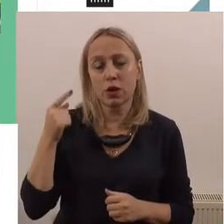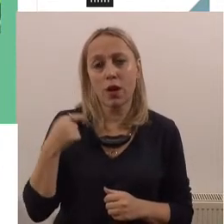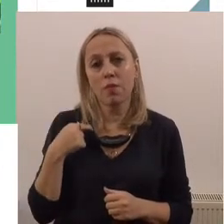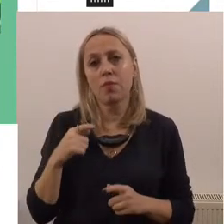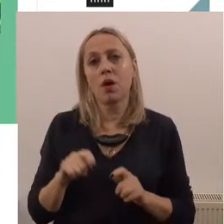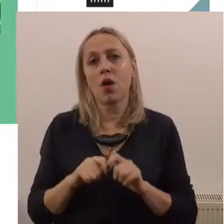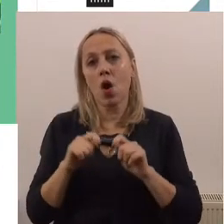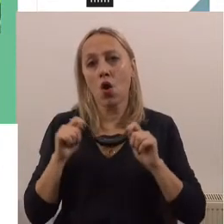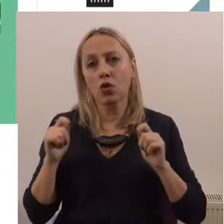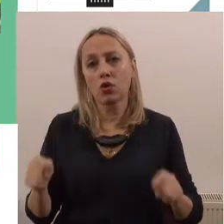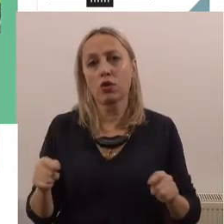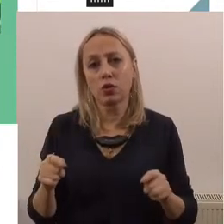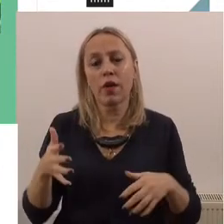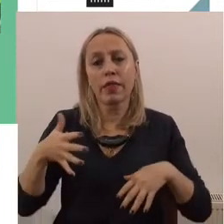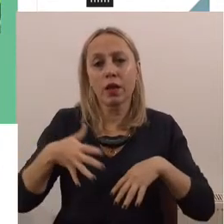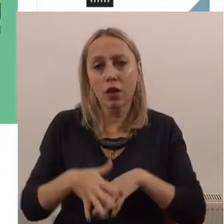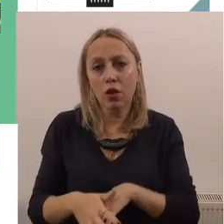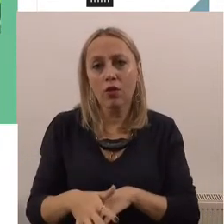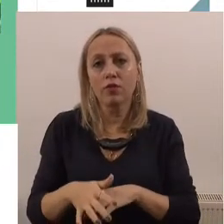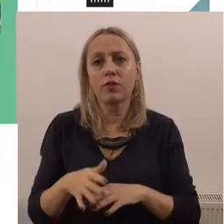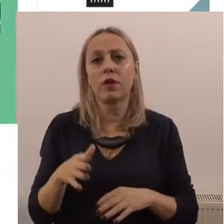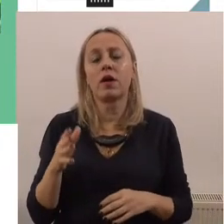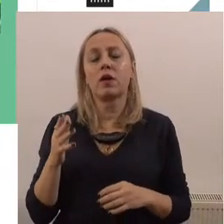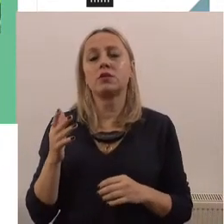that. Yesterday, we